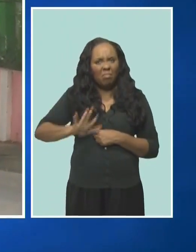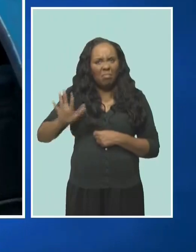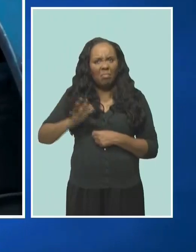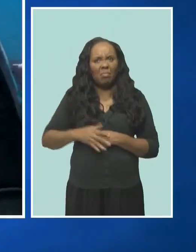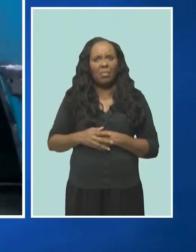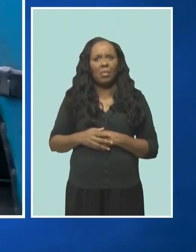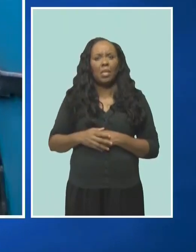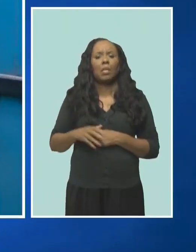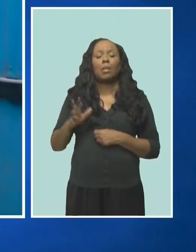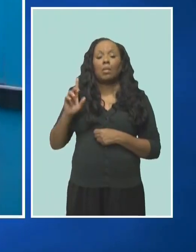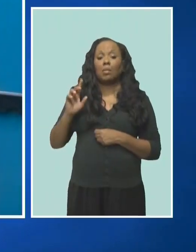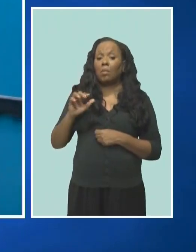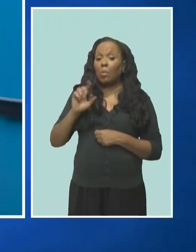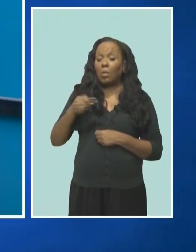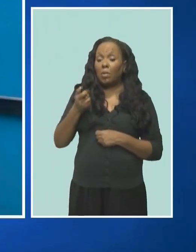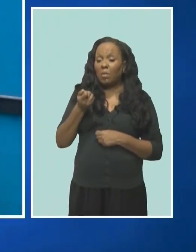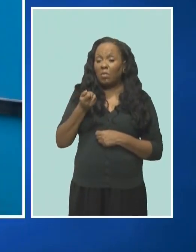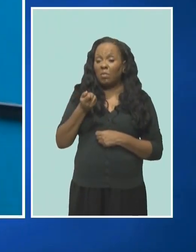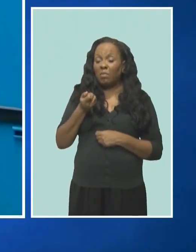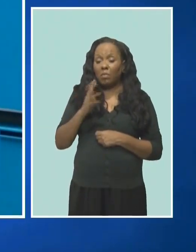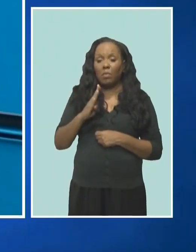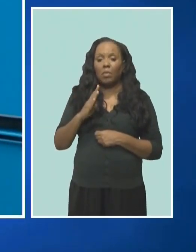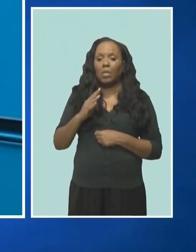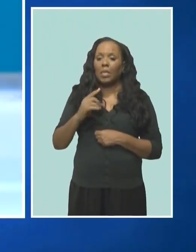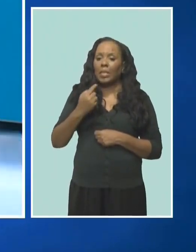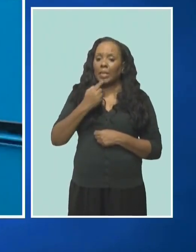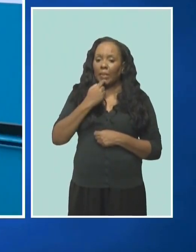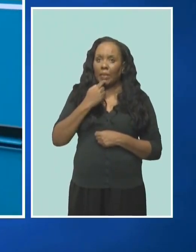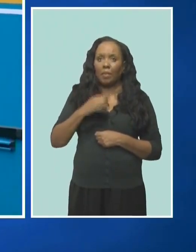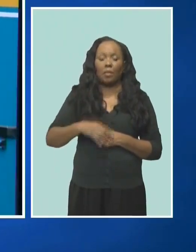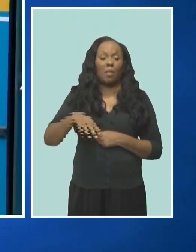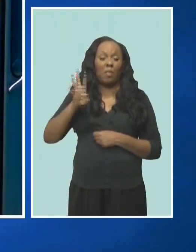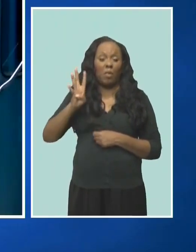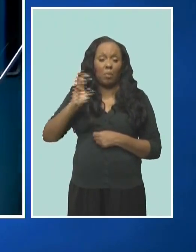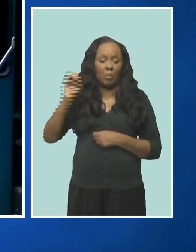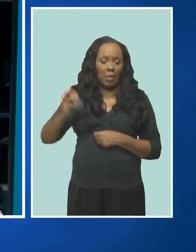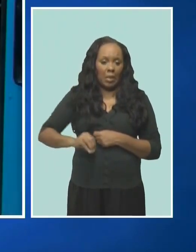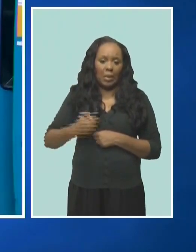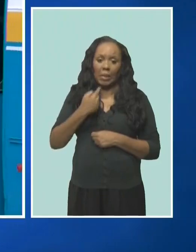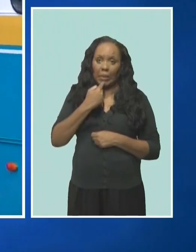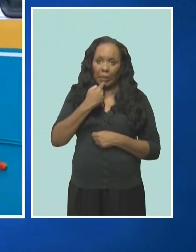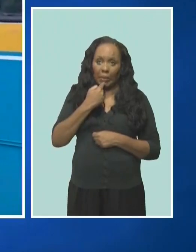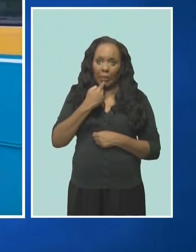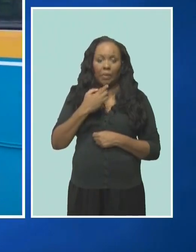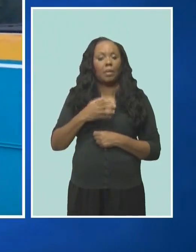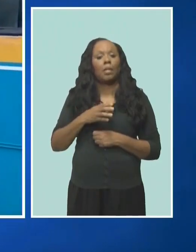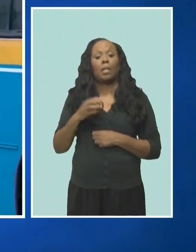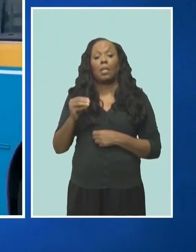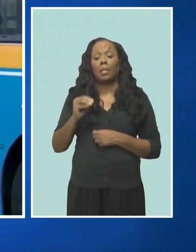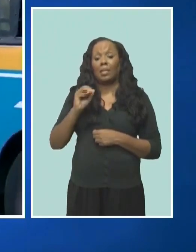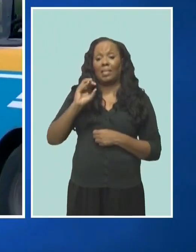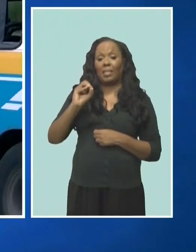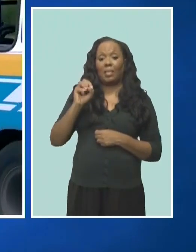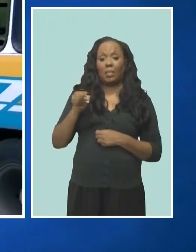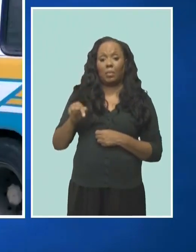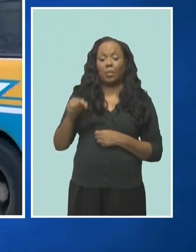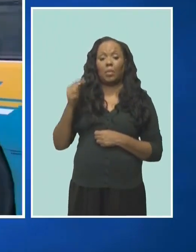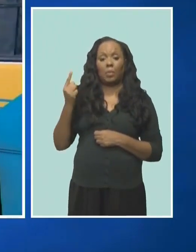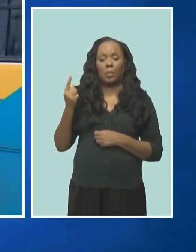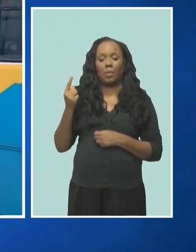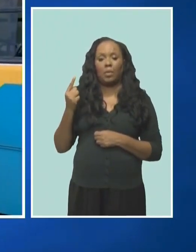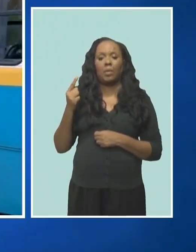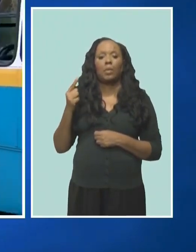accidents. Approximately 4% of accidents involve serious injuries and 0.1 are